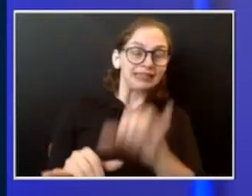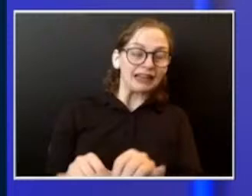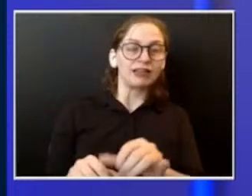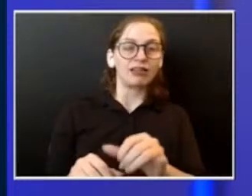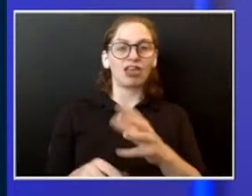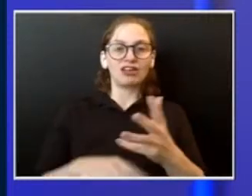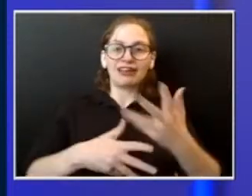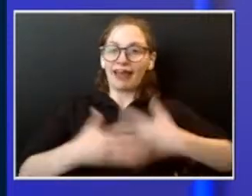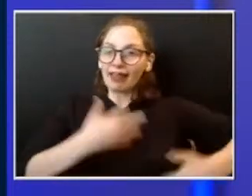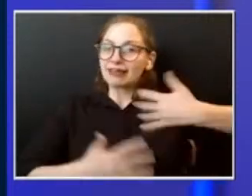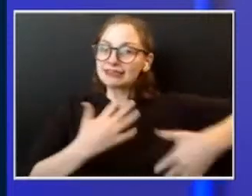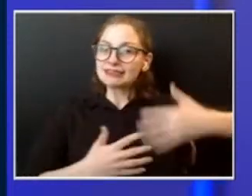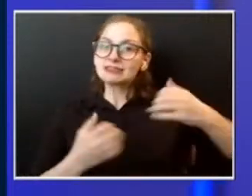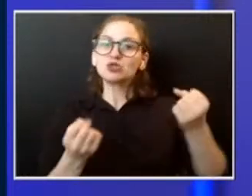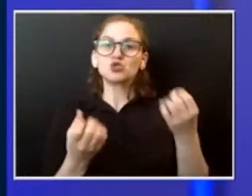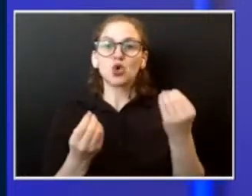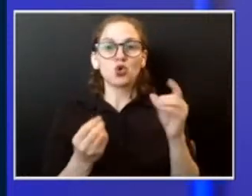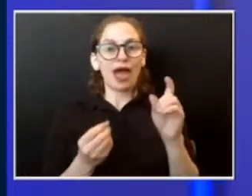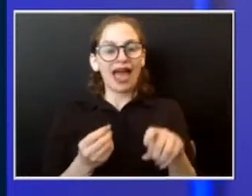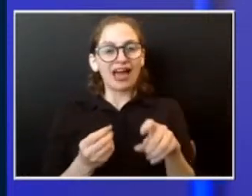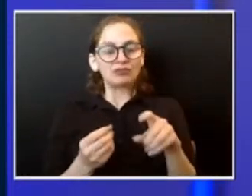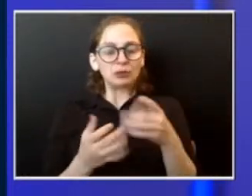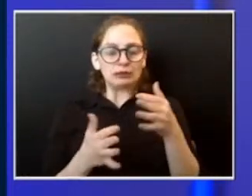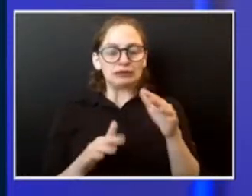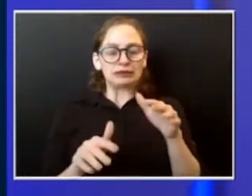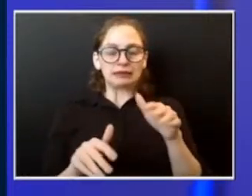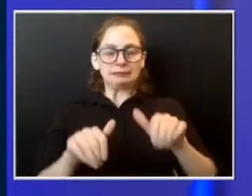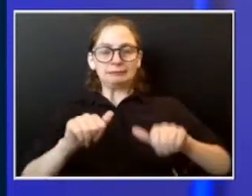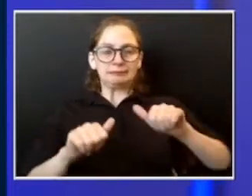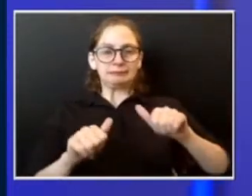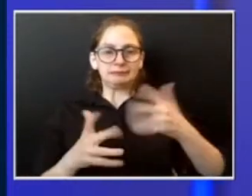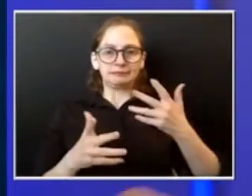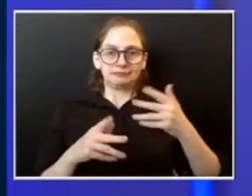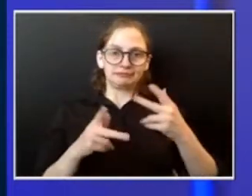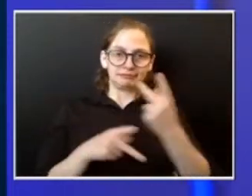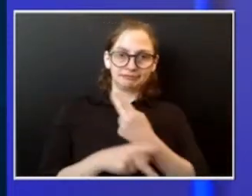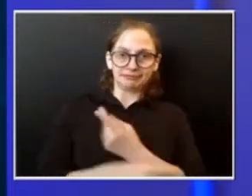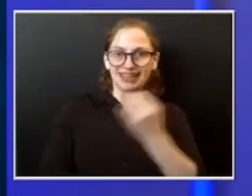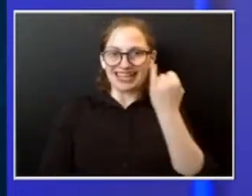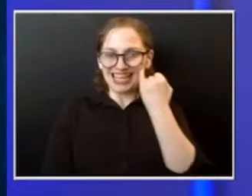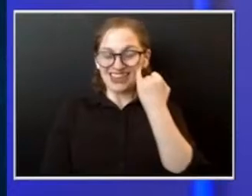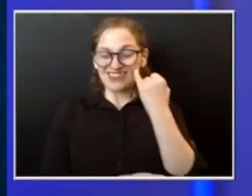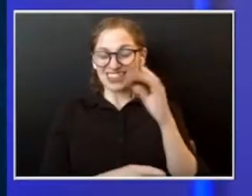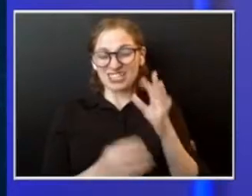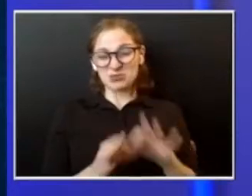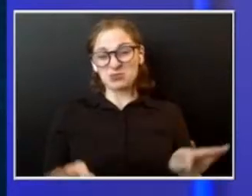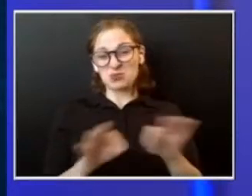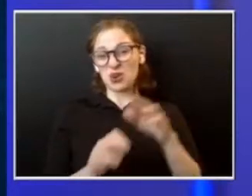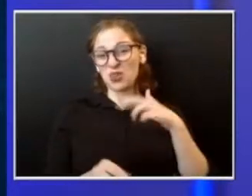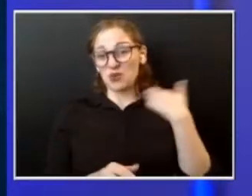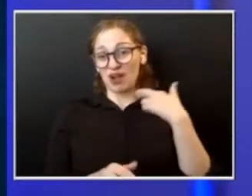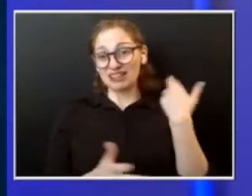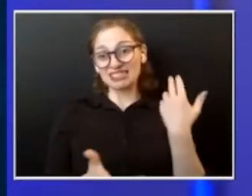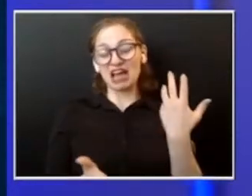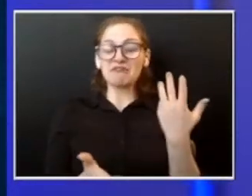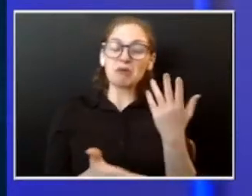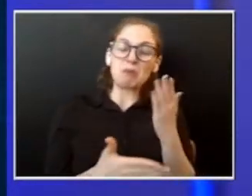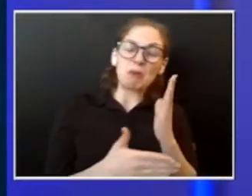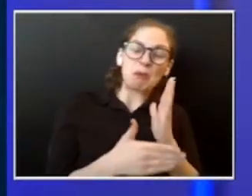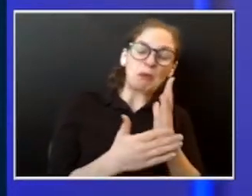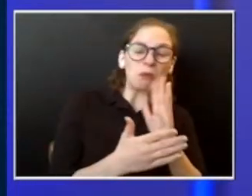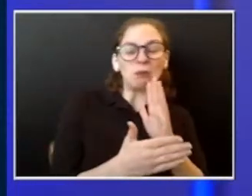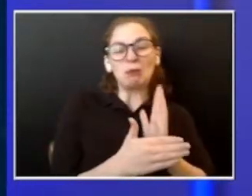or not that's worth putting someone through that risk of a marginal kidney versus them not even having that operation,